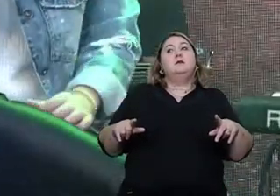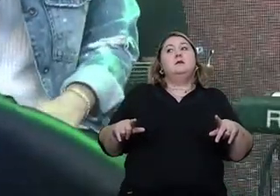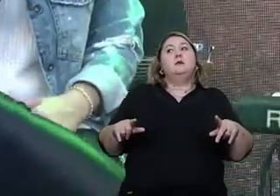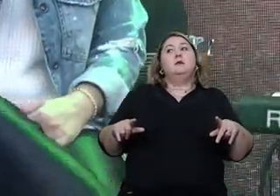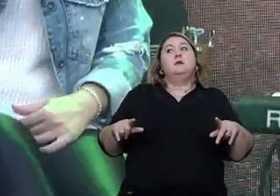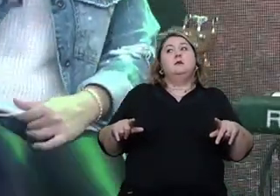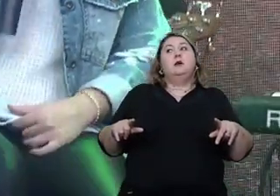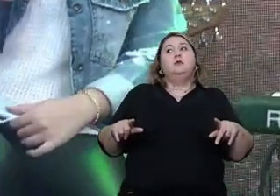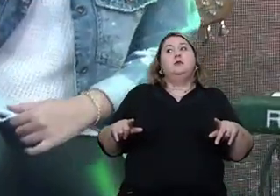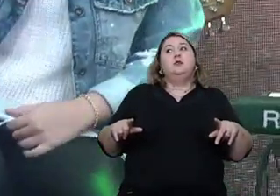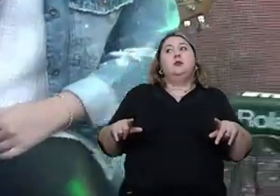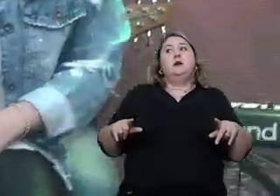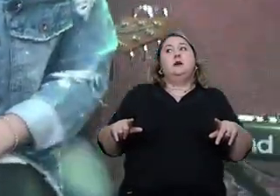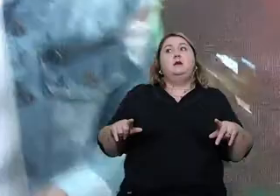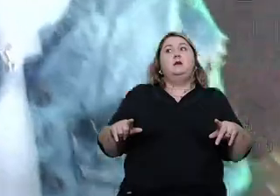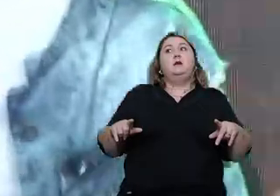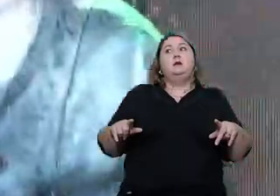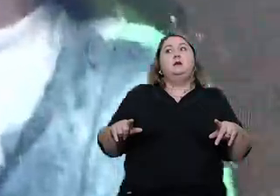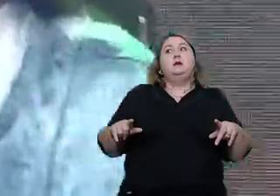então. Show!